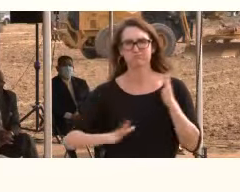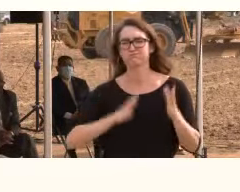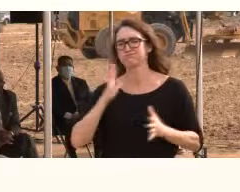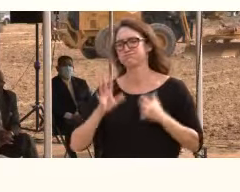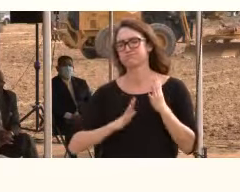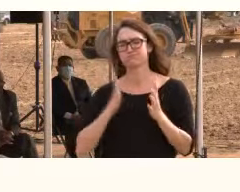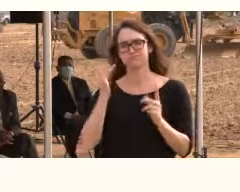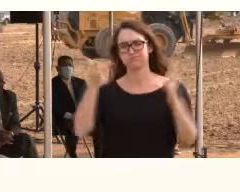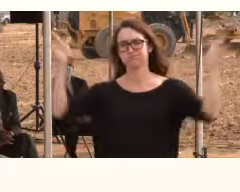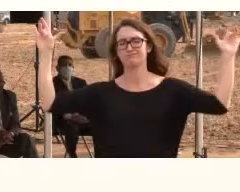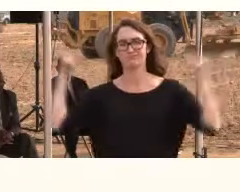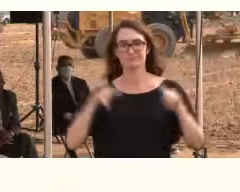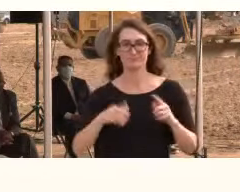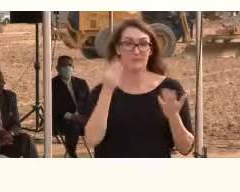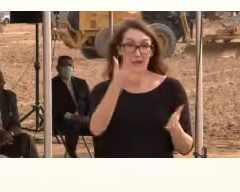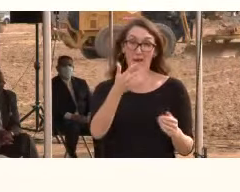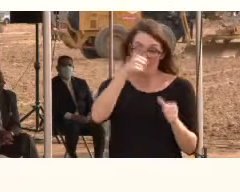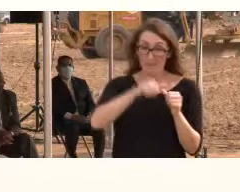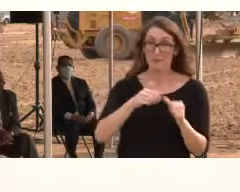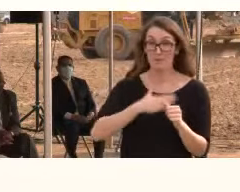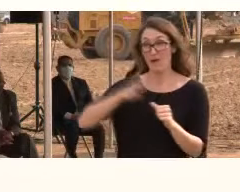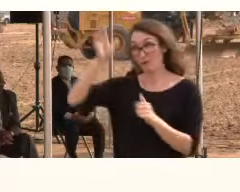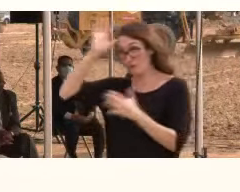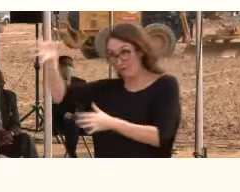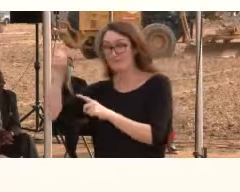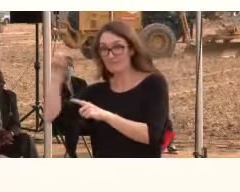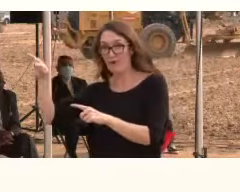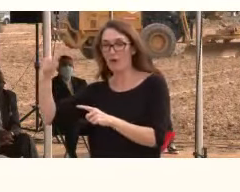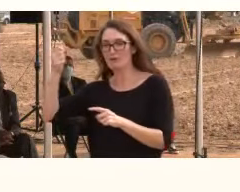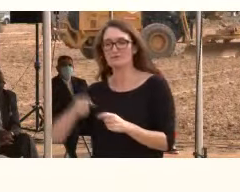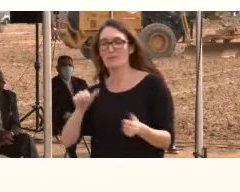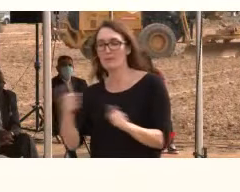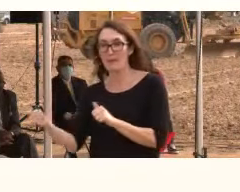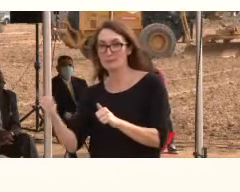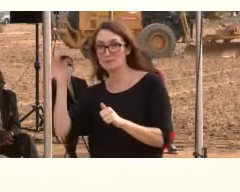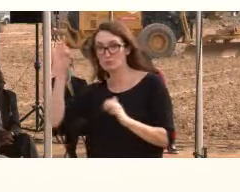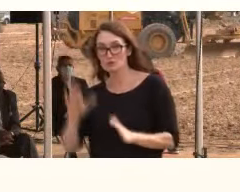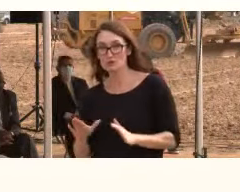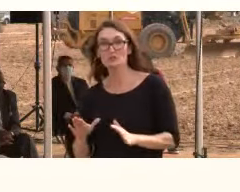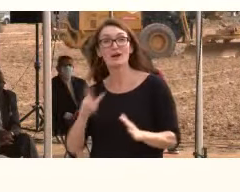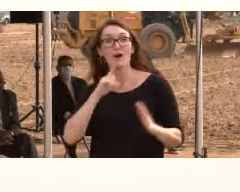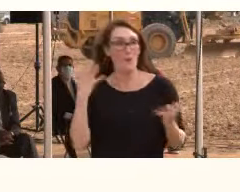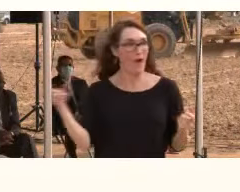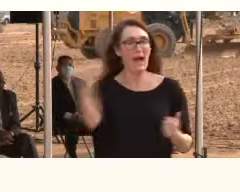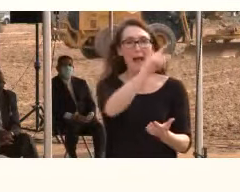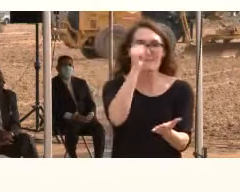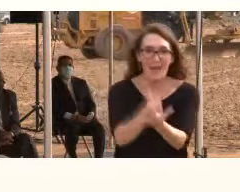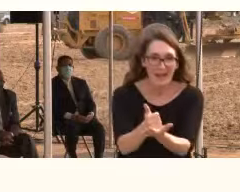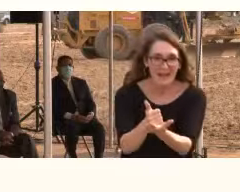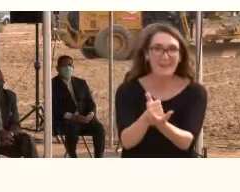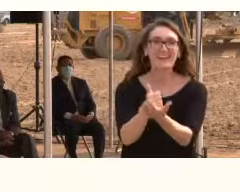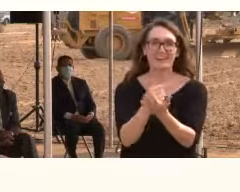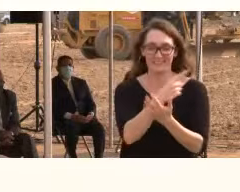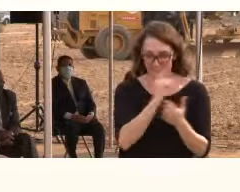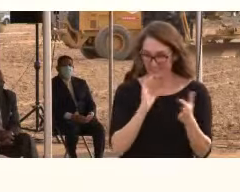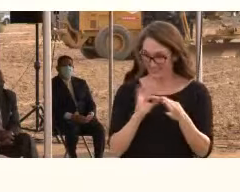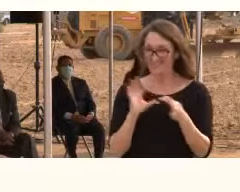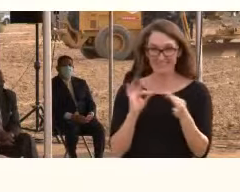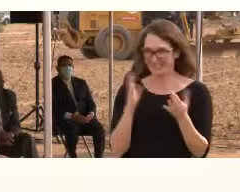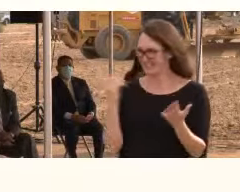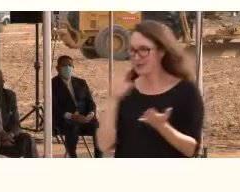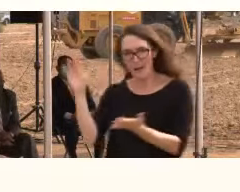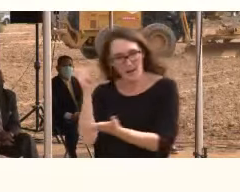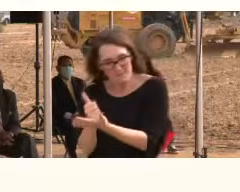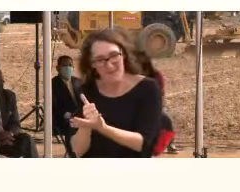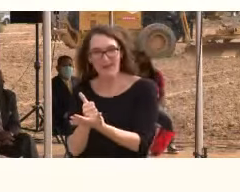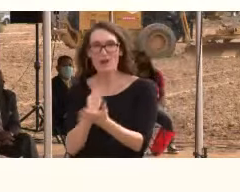you I'm the grandson of a Southern Baptist preacher, so let me get an amen. This community